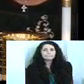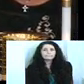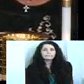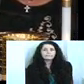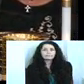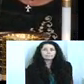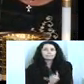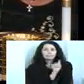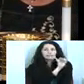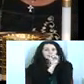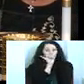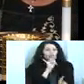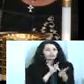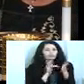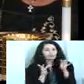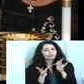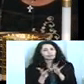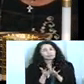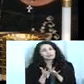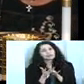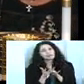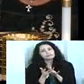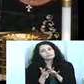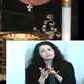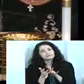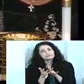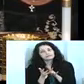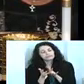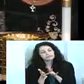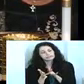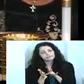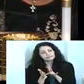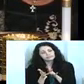Just as Jesus met that woman at the well,